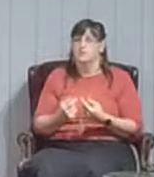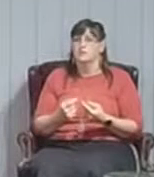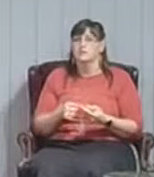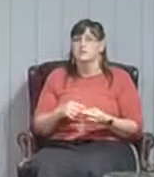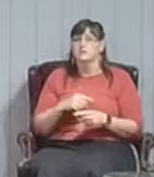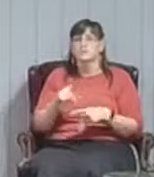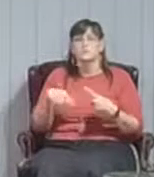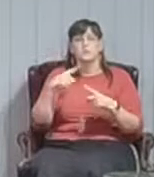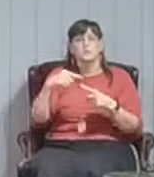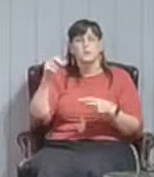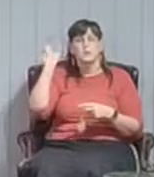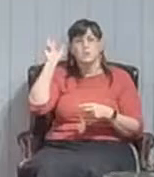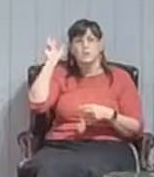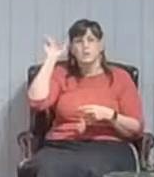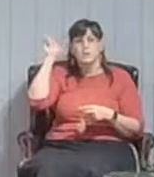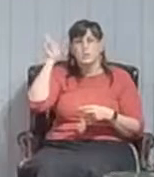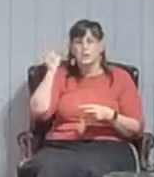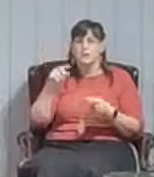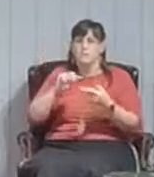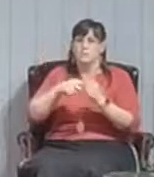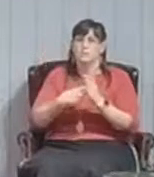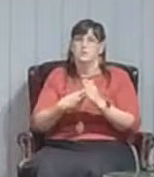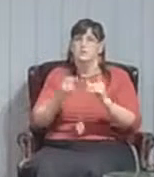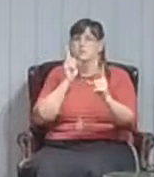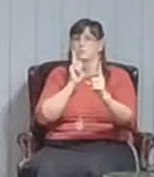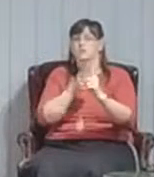devil begins to accuse us,